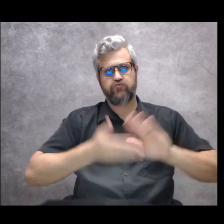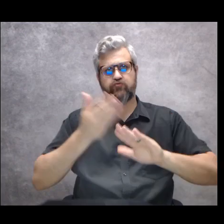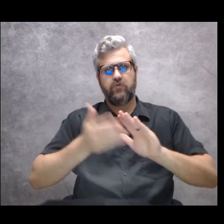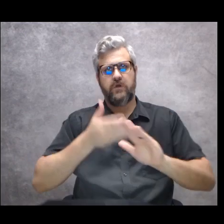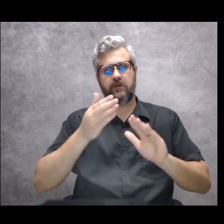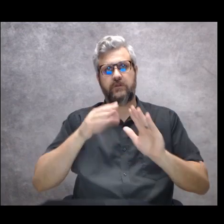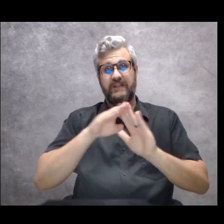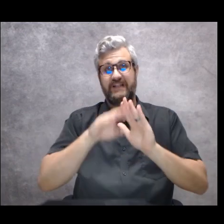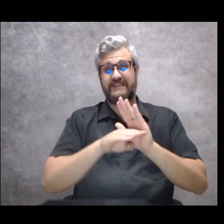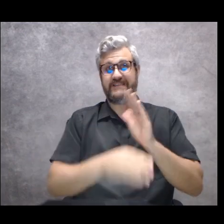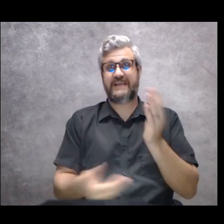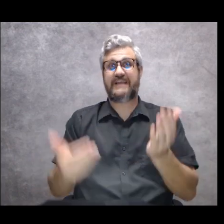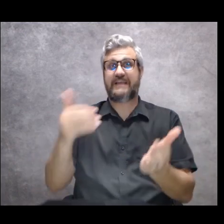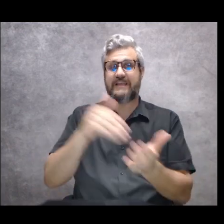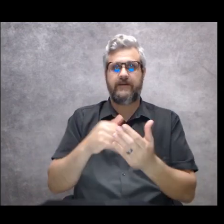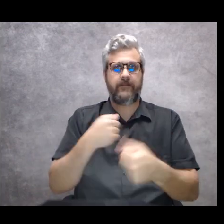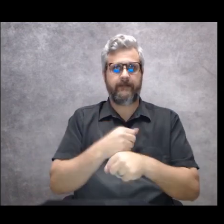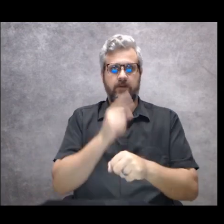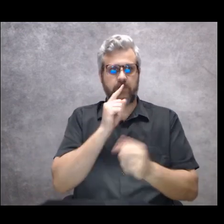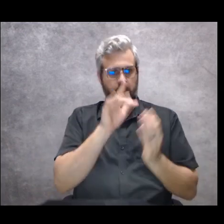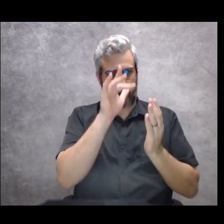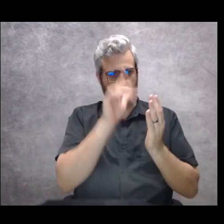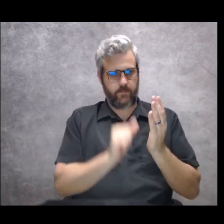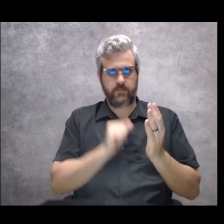there are no more records to be corrected.